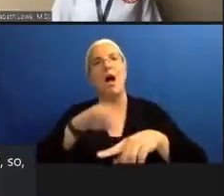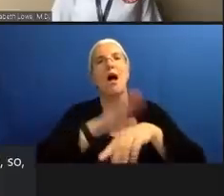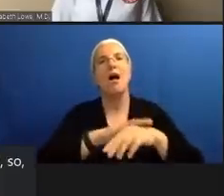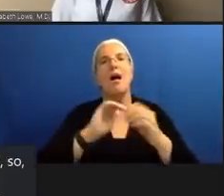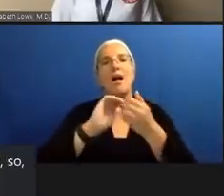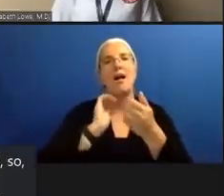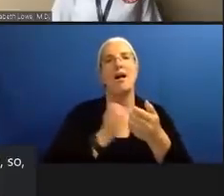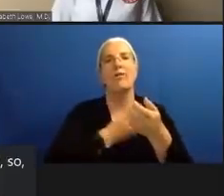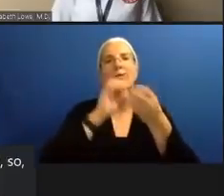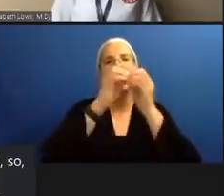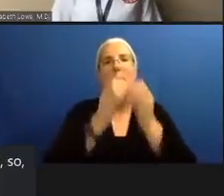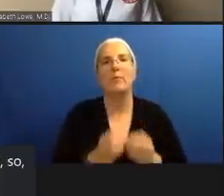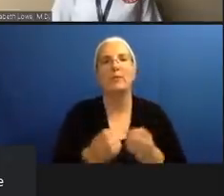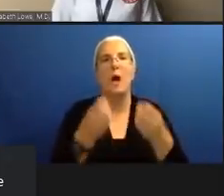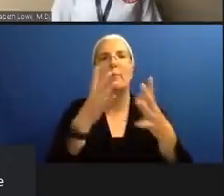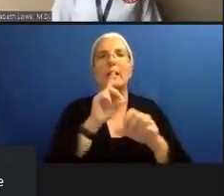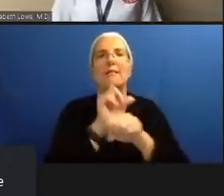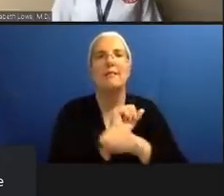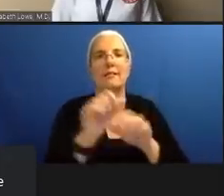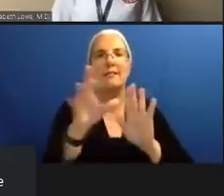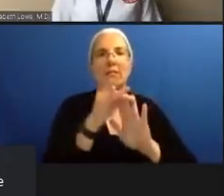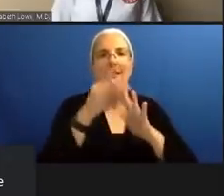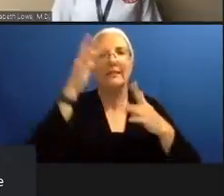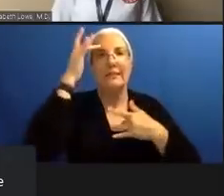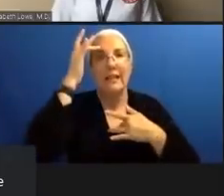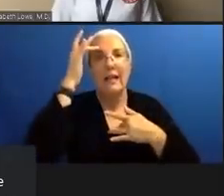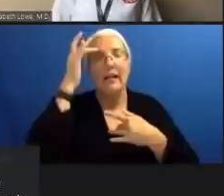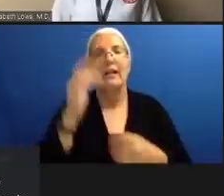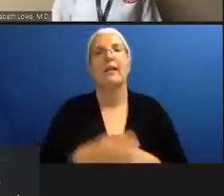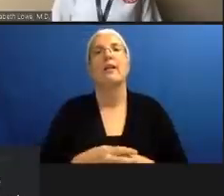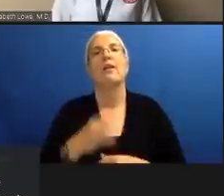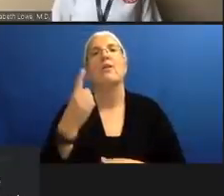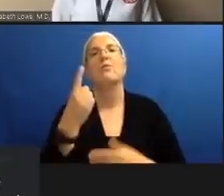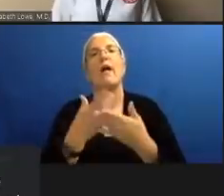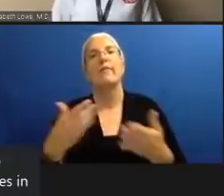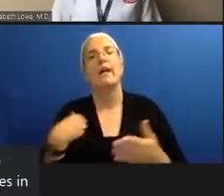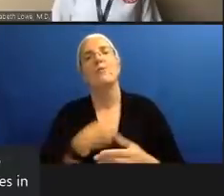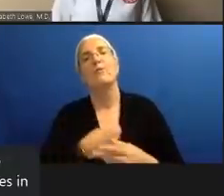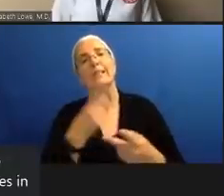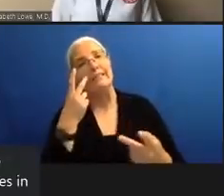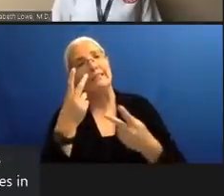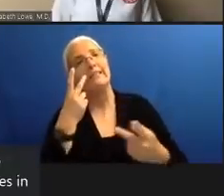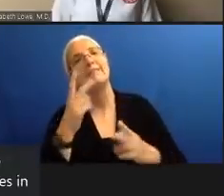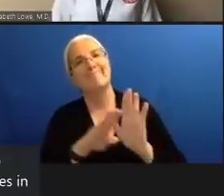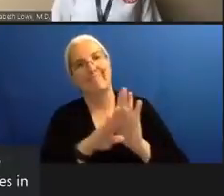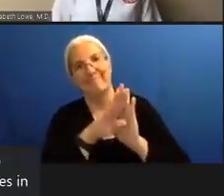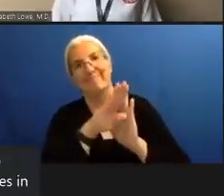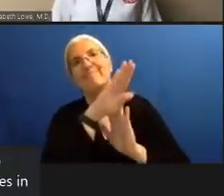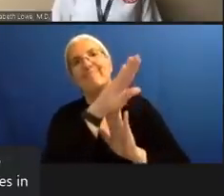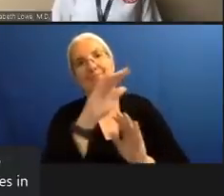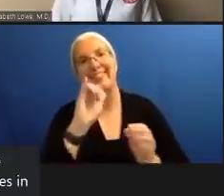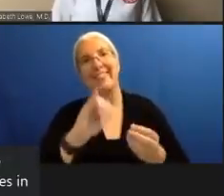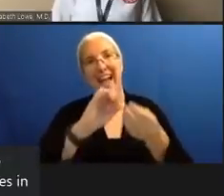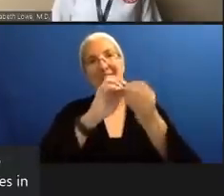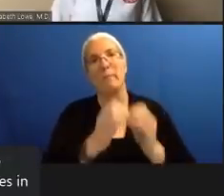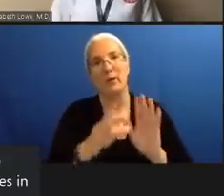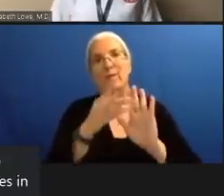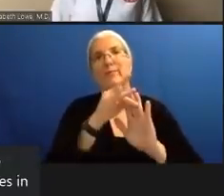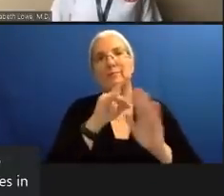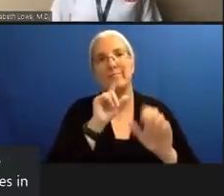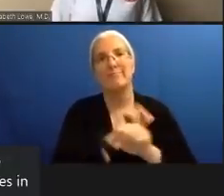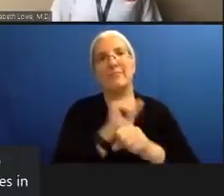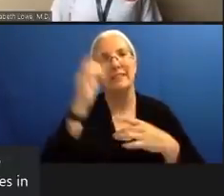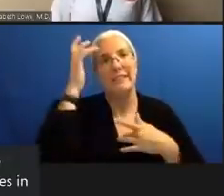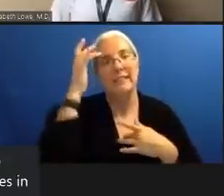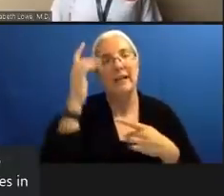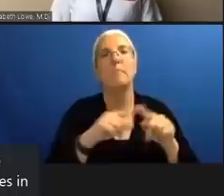reassuring elements is that while we have seen spikes in cases, it is, as we said, it tends to be in workers